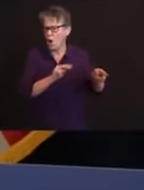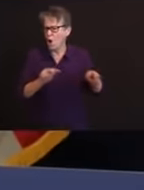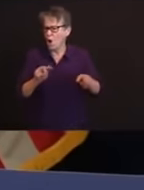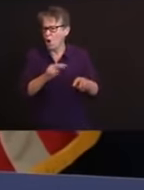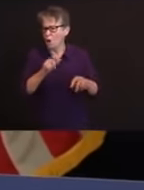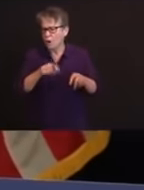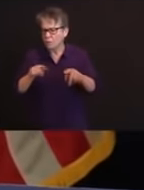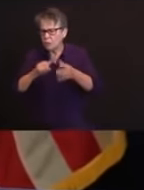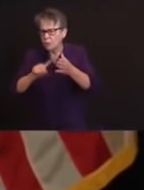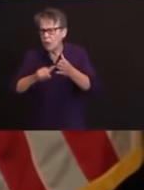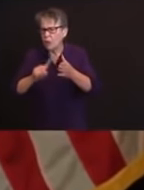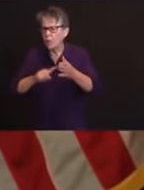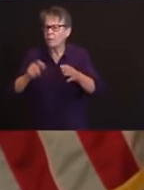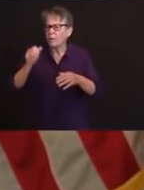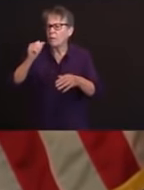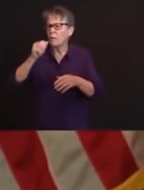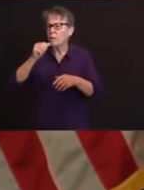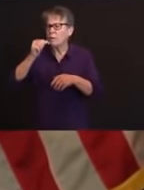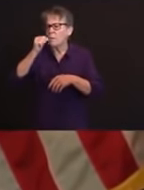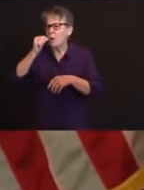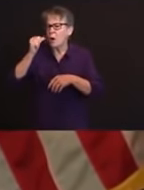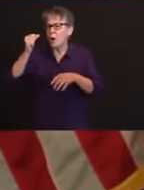bars.